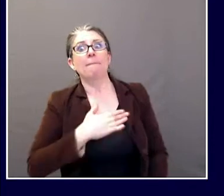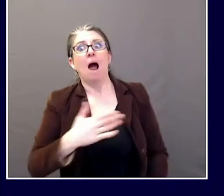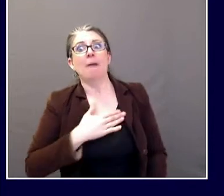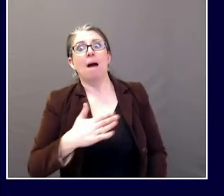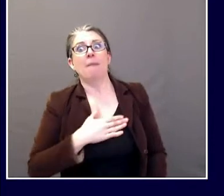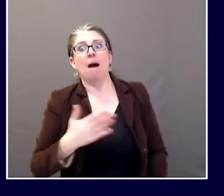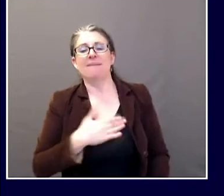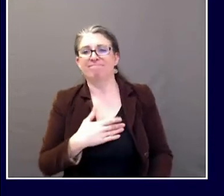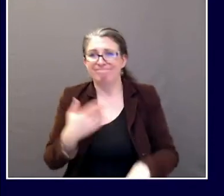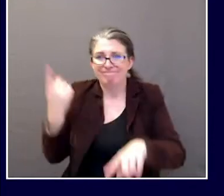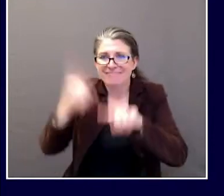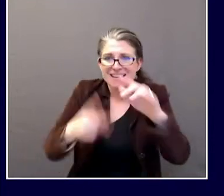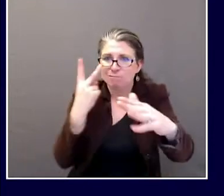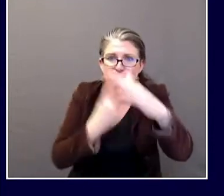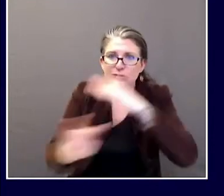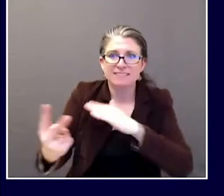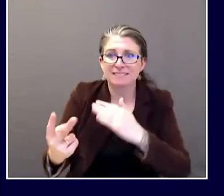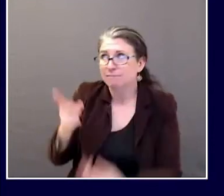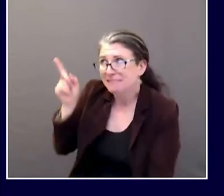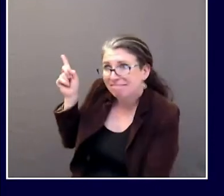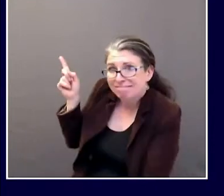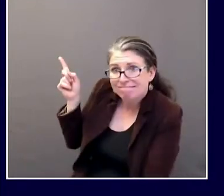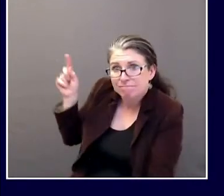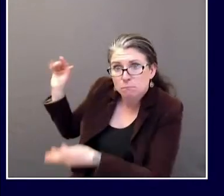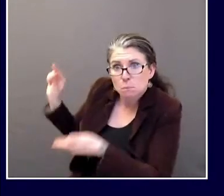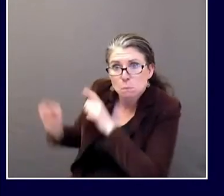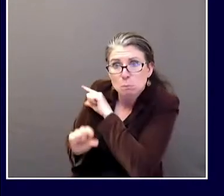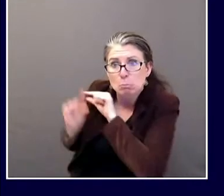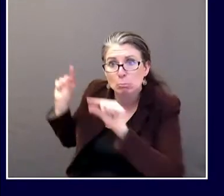Understood. This next question is